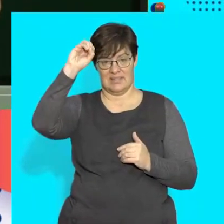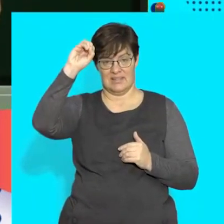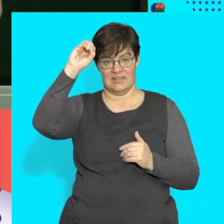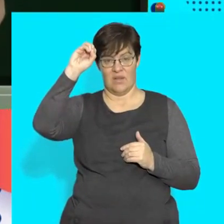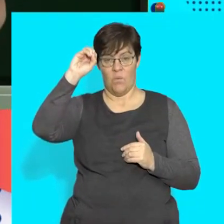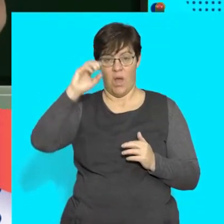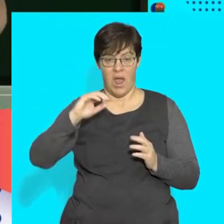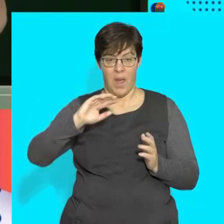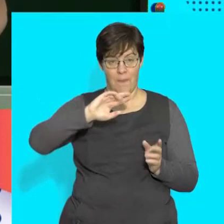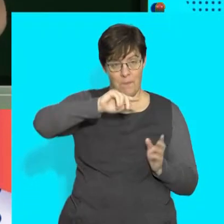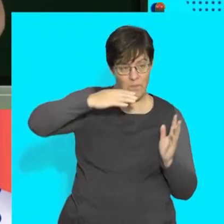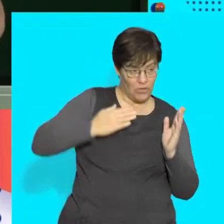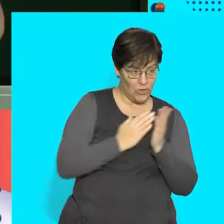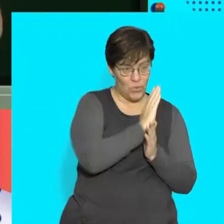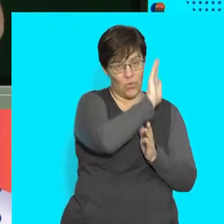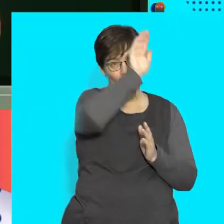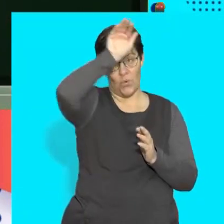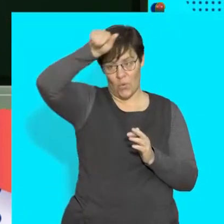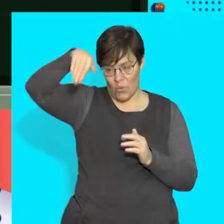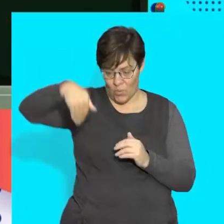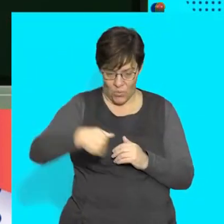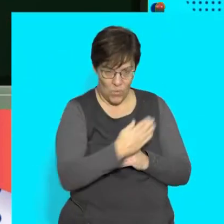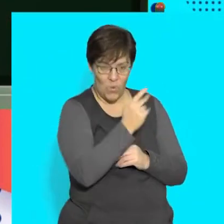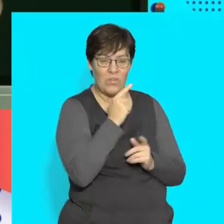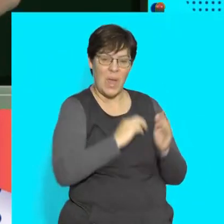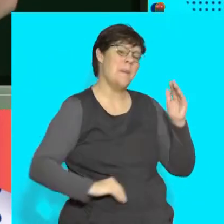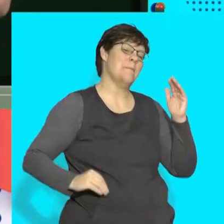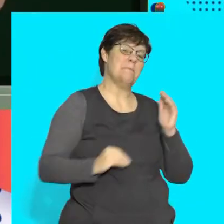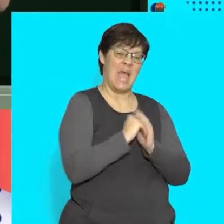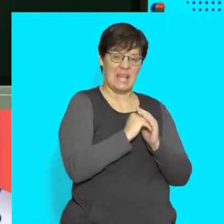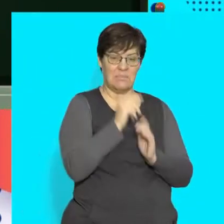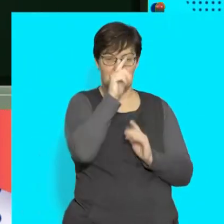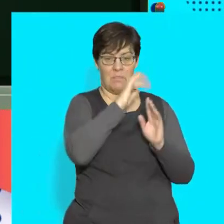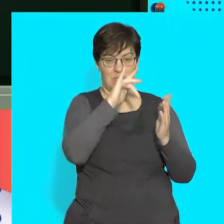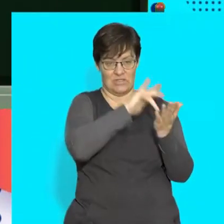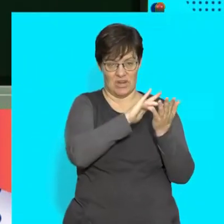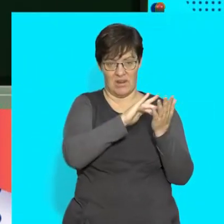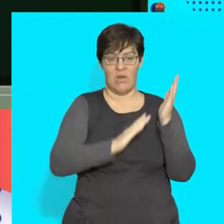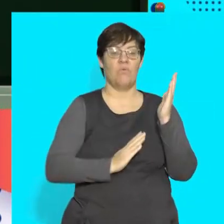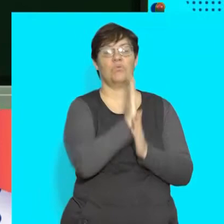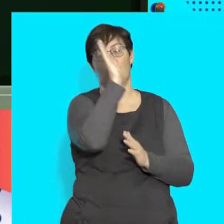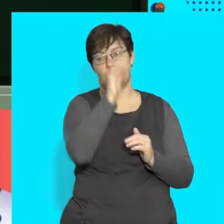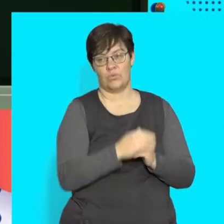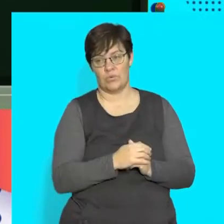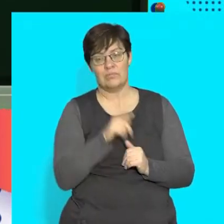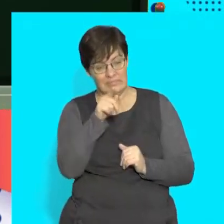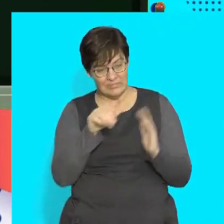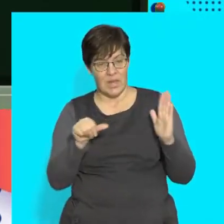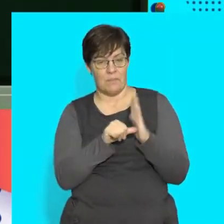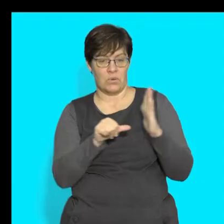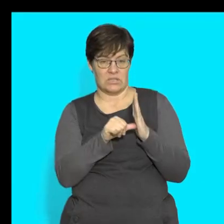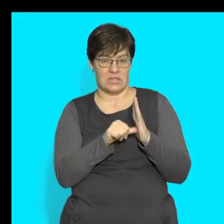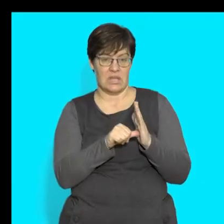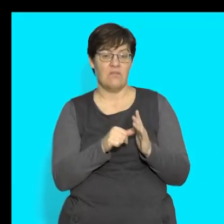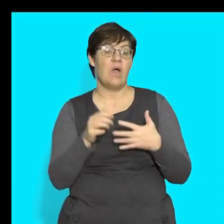as the armature is moving through. It's always at that maximum thrust position. And that's